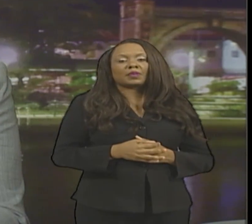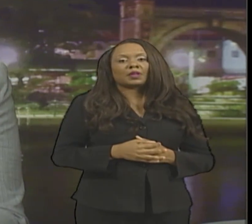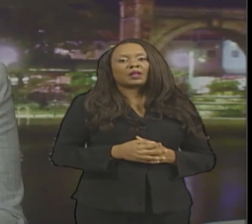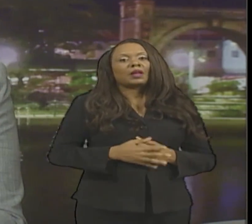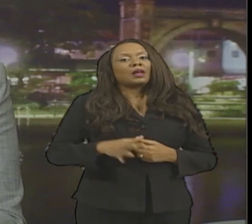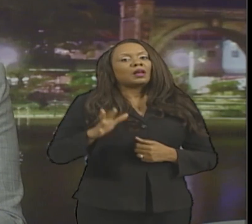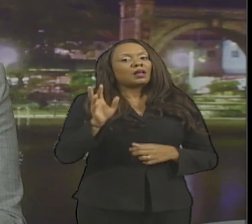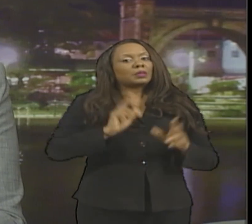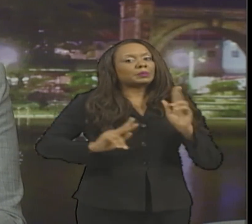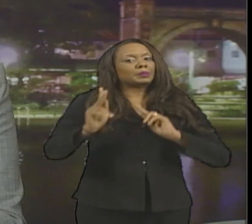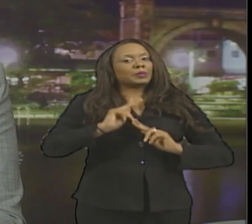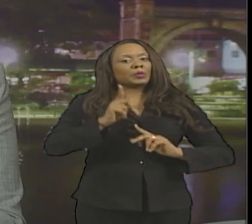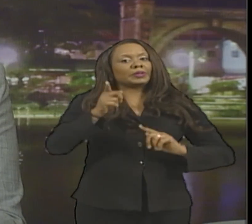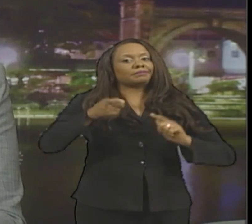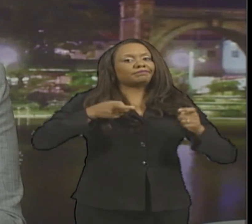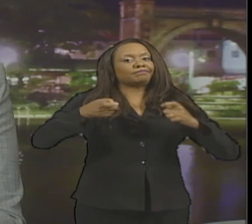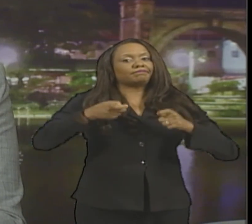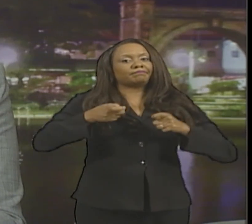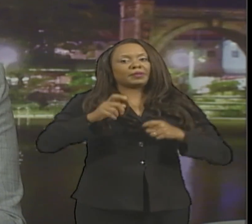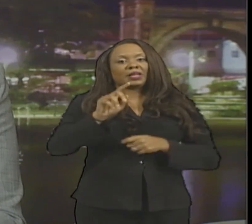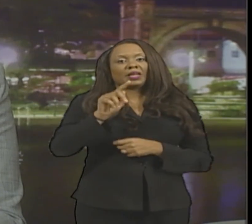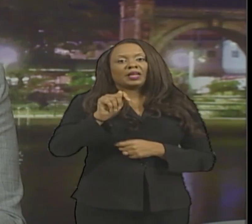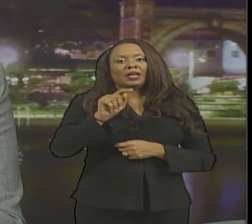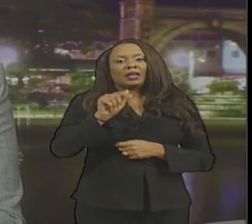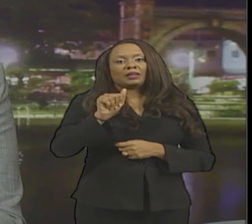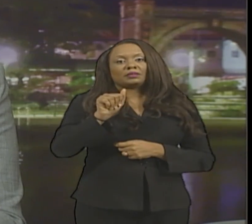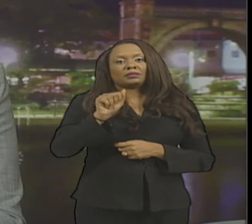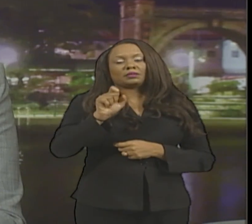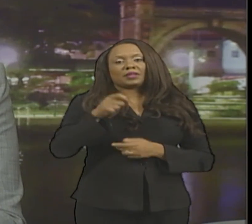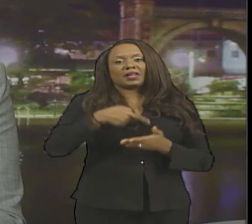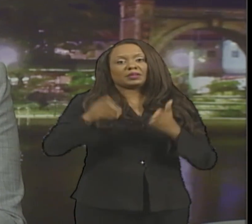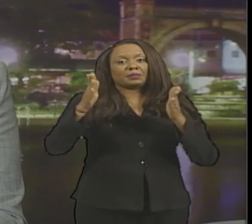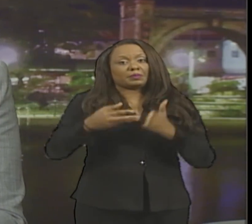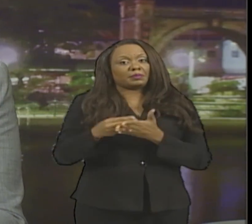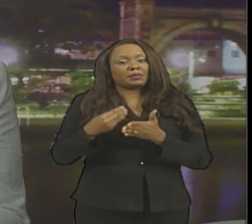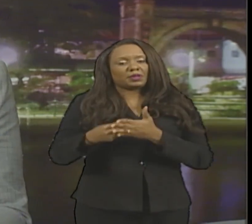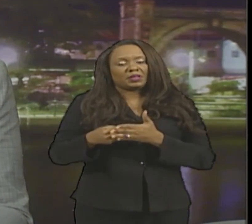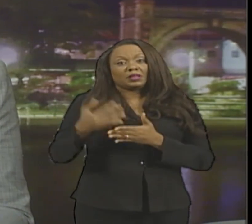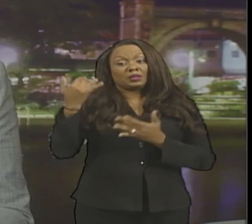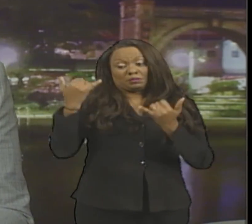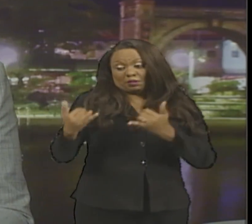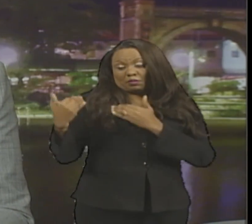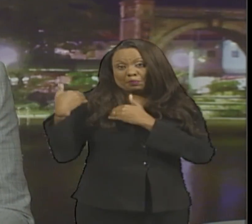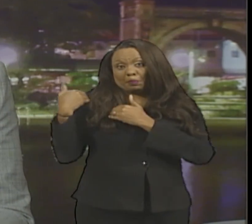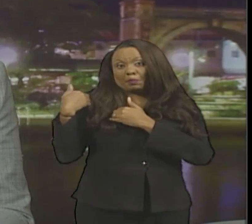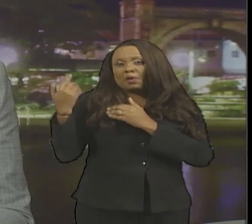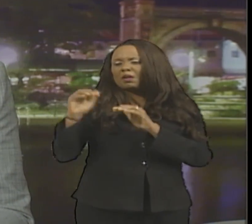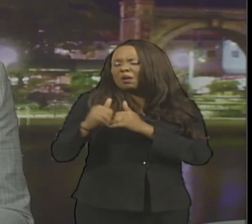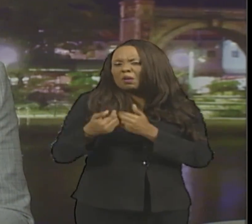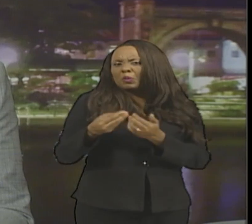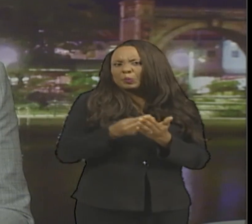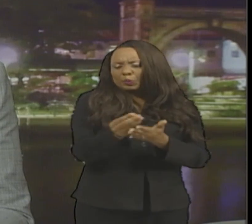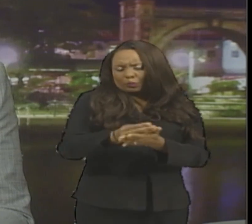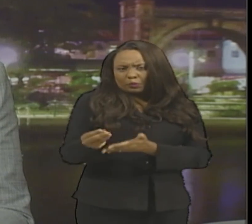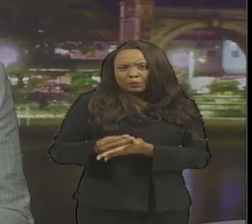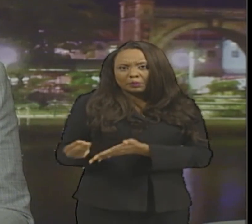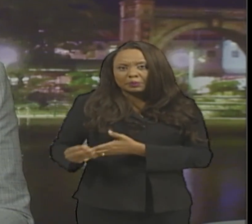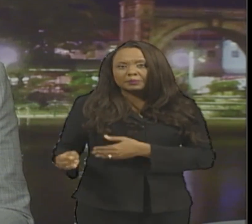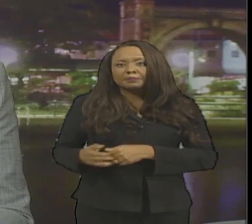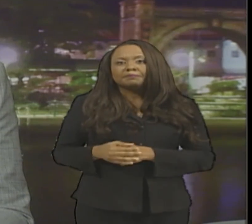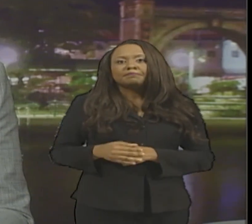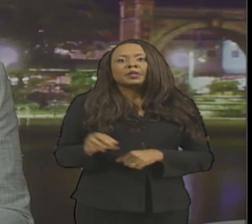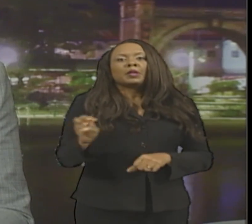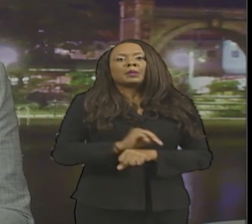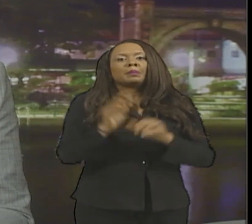handle taxpayers' money will now be held accountable for how the funds are spent. Minister of Innovation, Science and Smart Technology, Senator